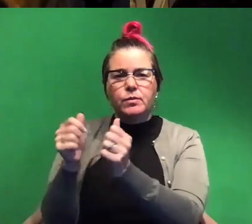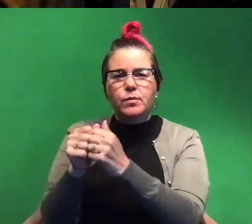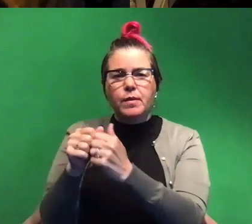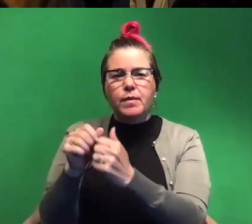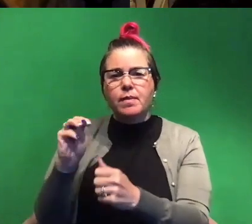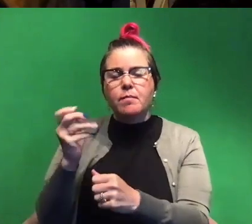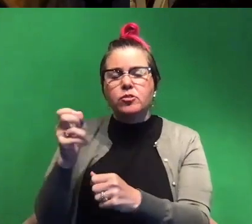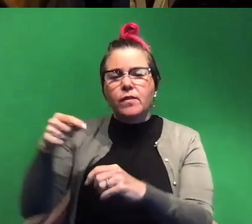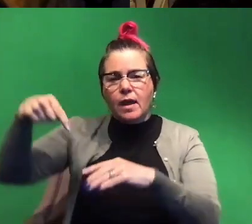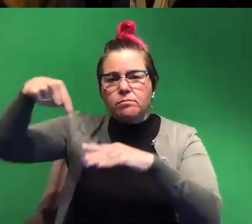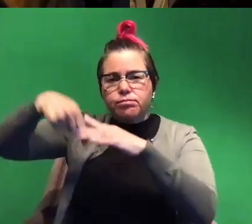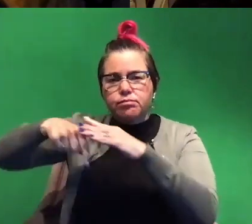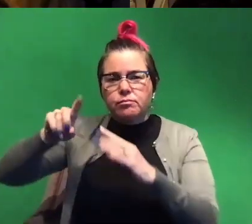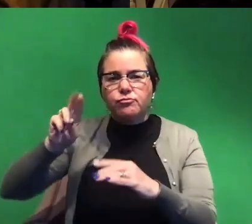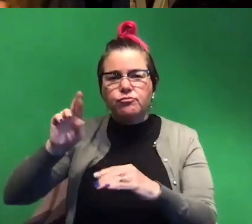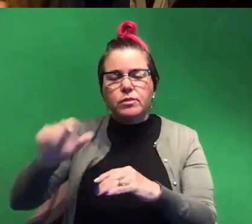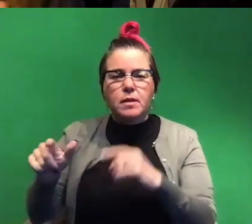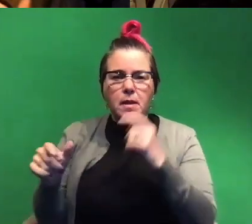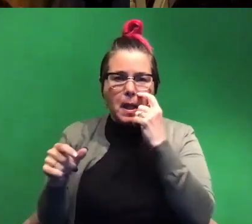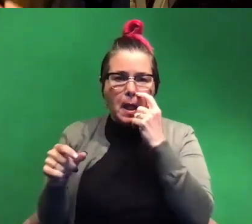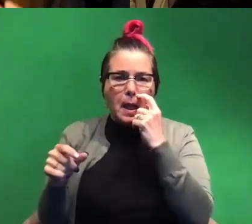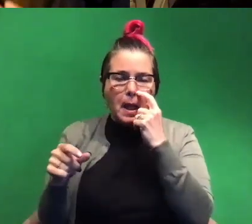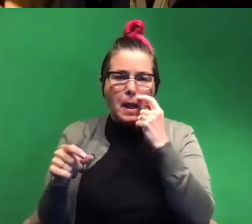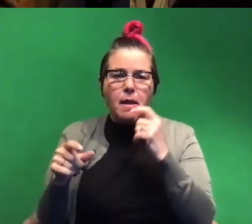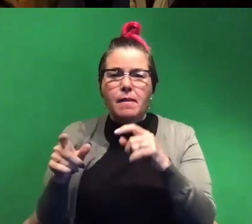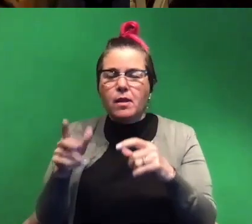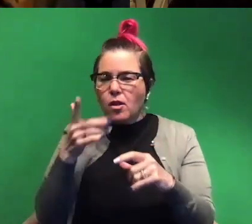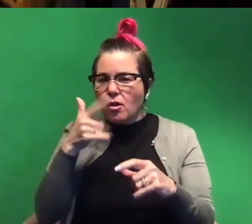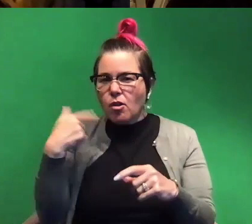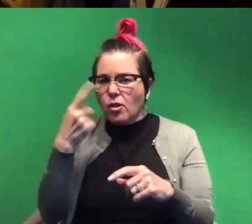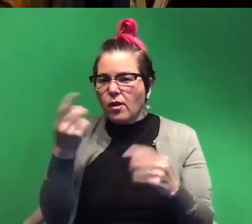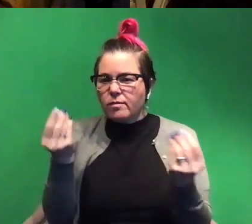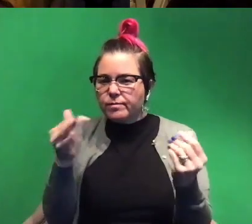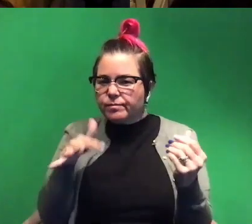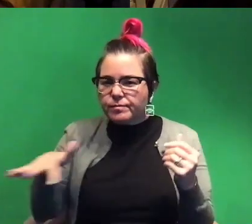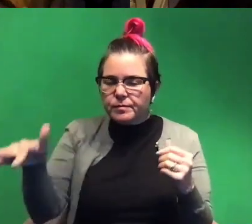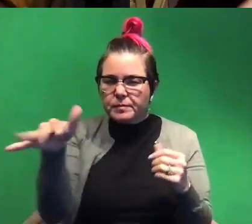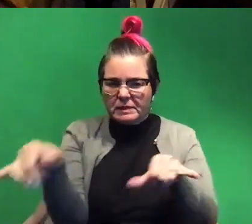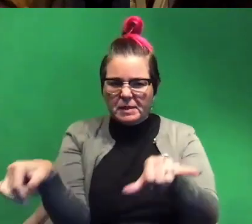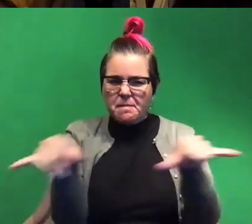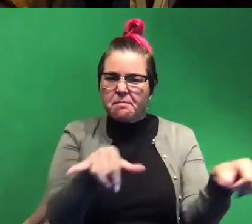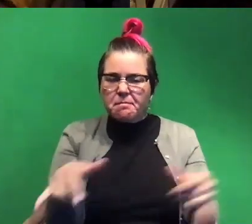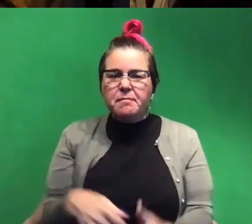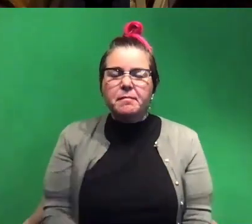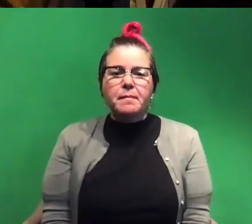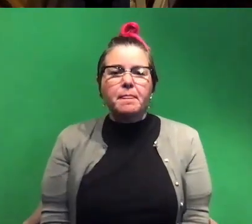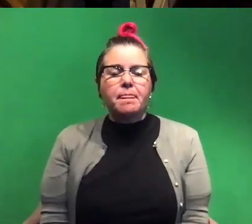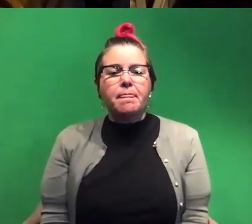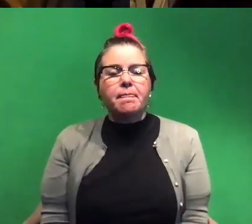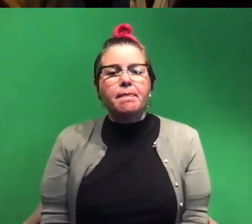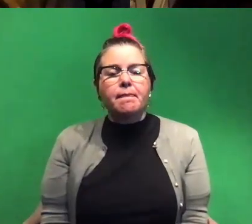drill. The characteristics of the soil and such are accurate. Some of the issues